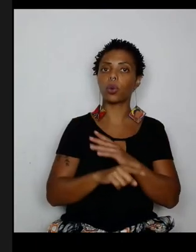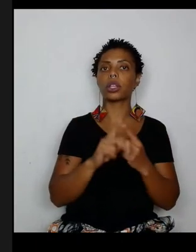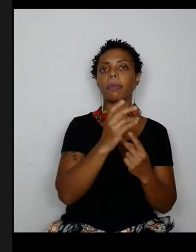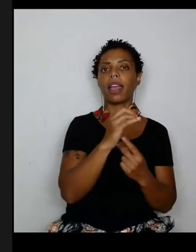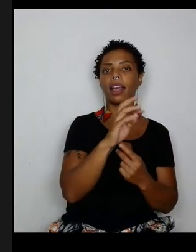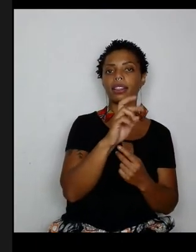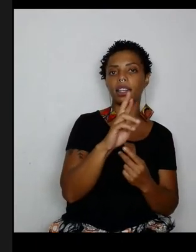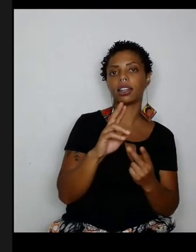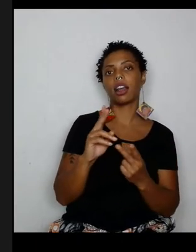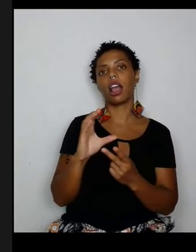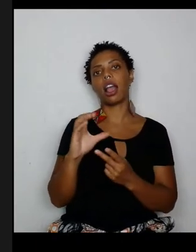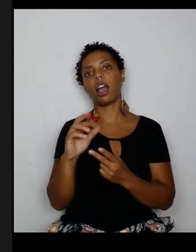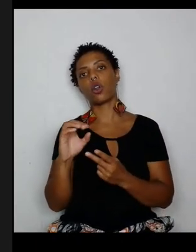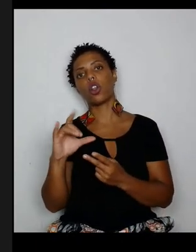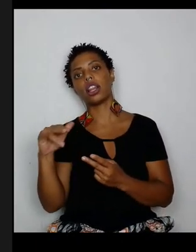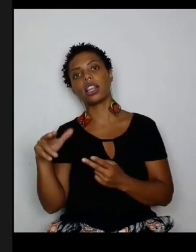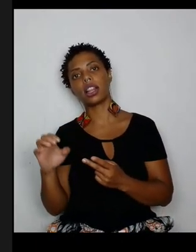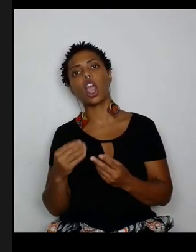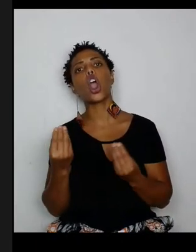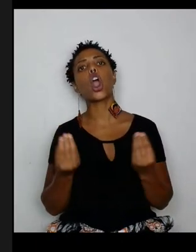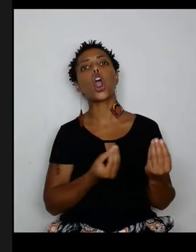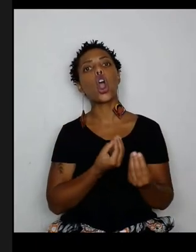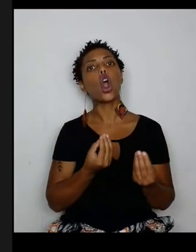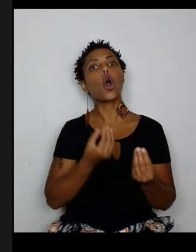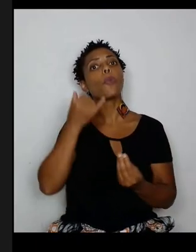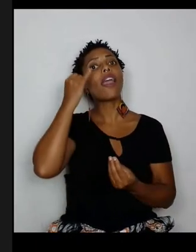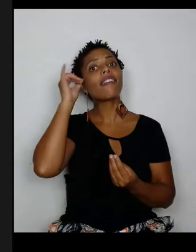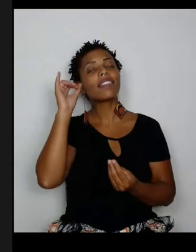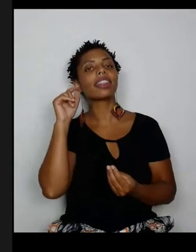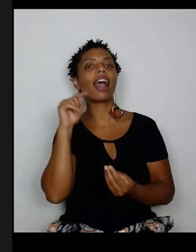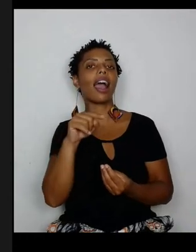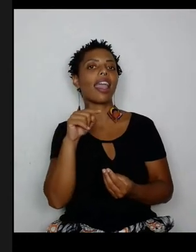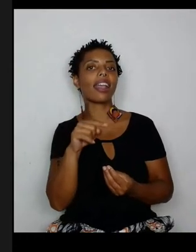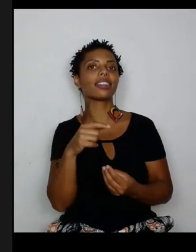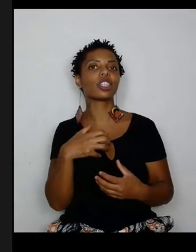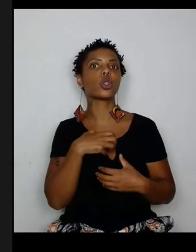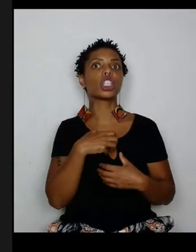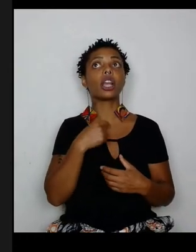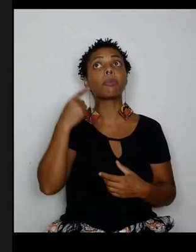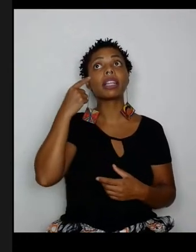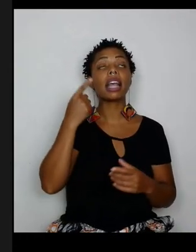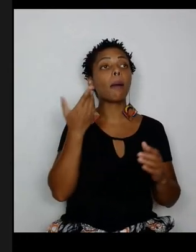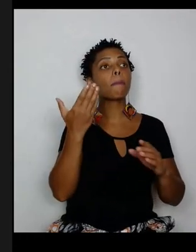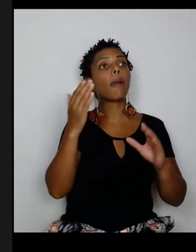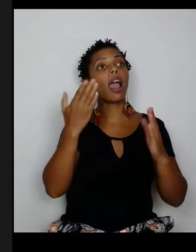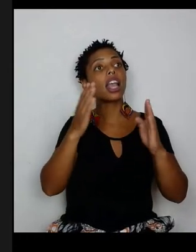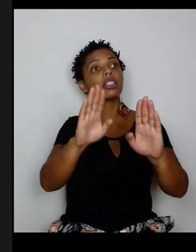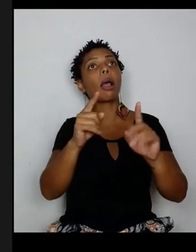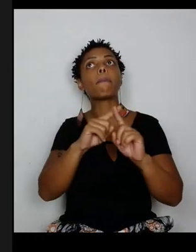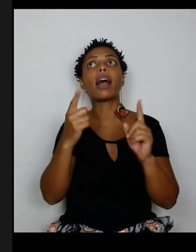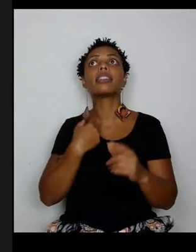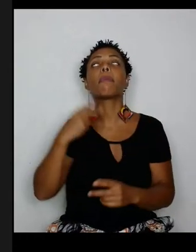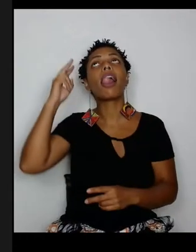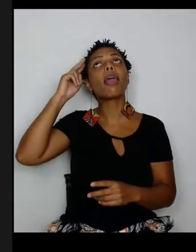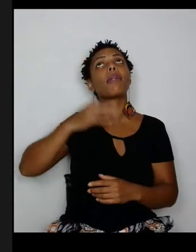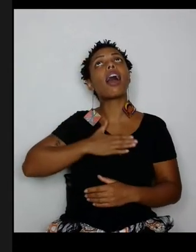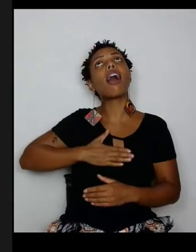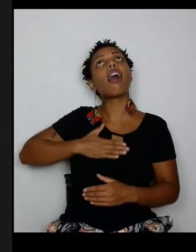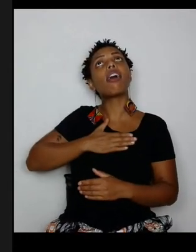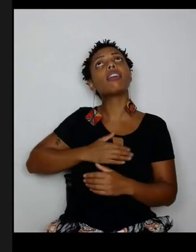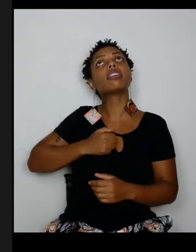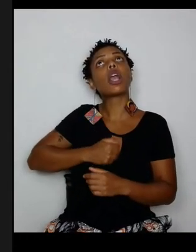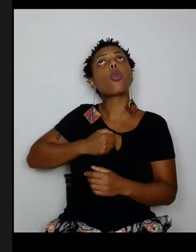so this is the question to heather and caroline how can we escape those traps this nostalgia and exoticism